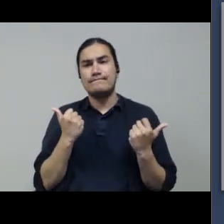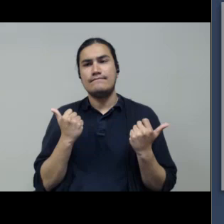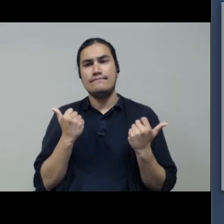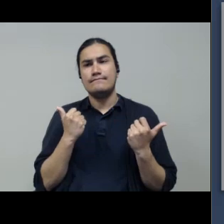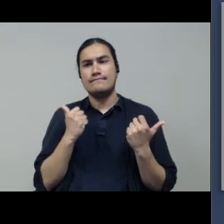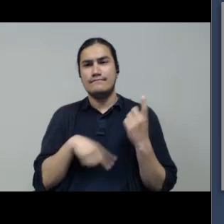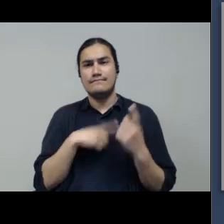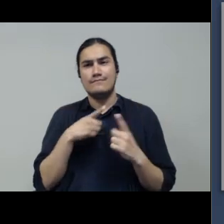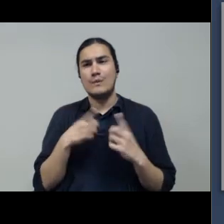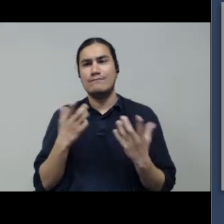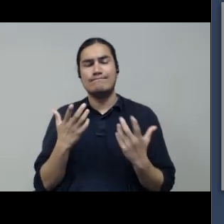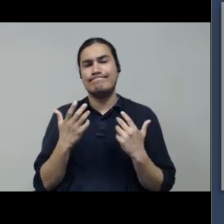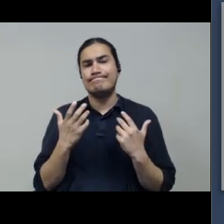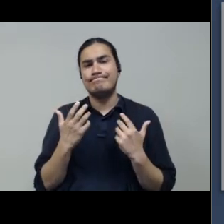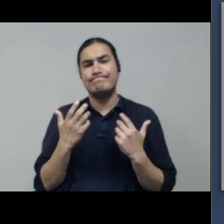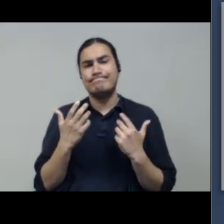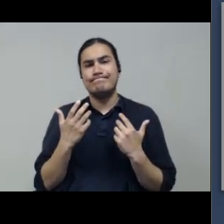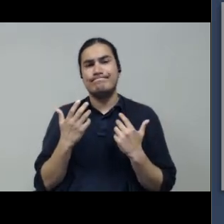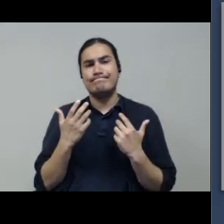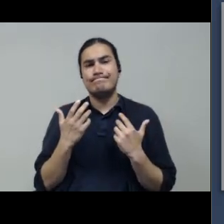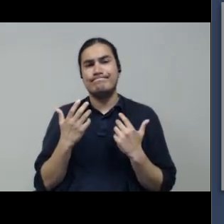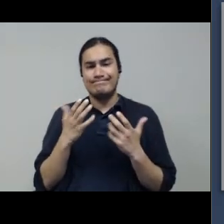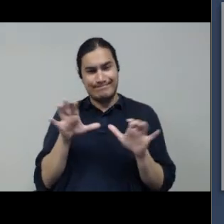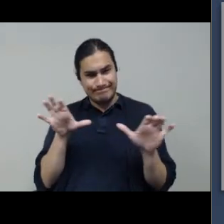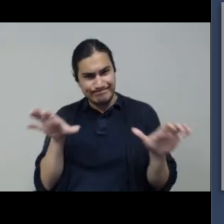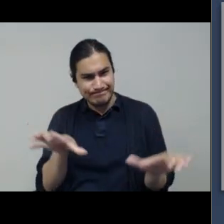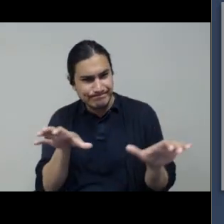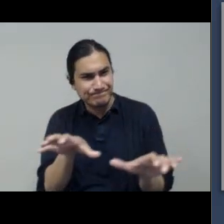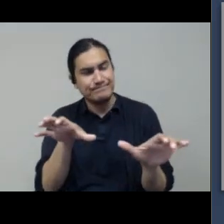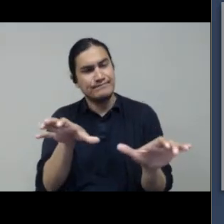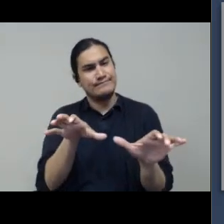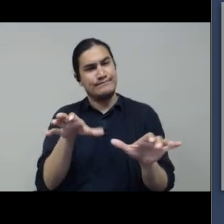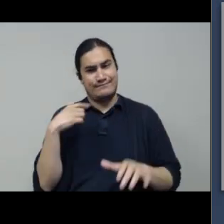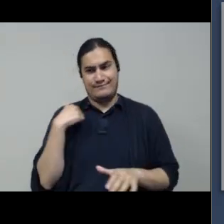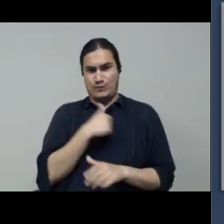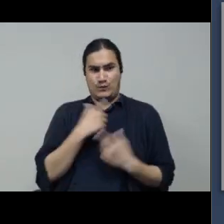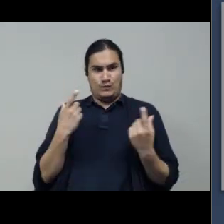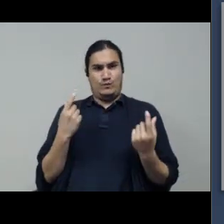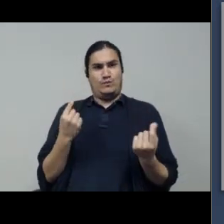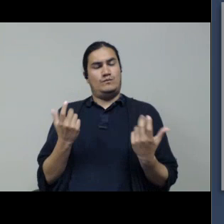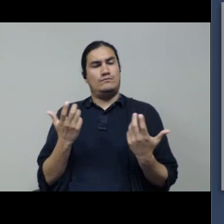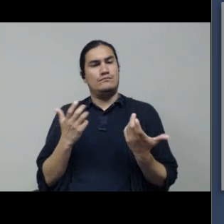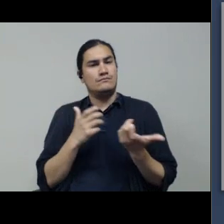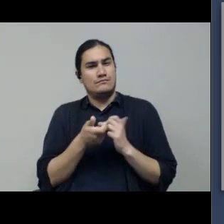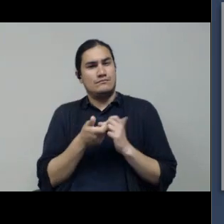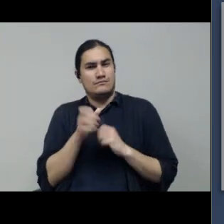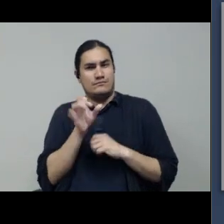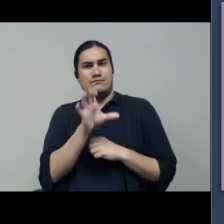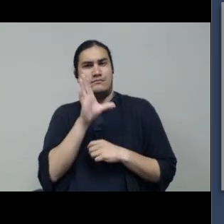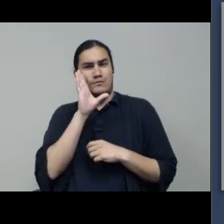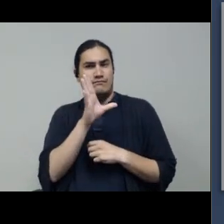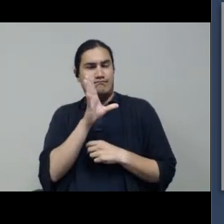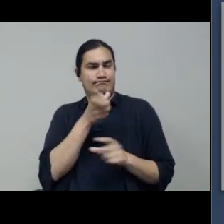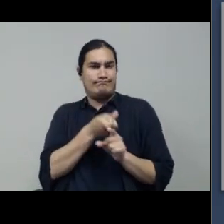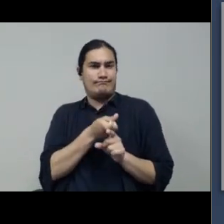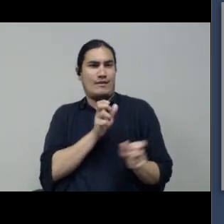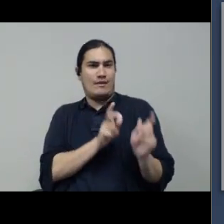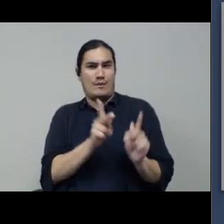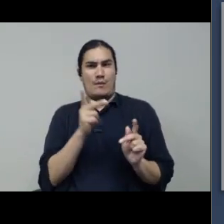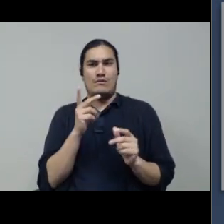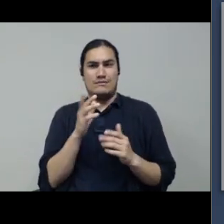about the actions that we take and how they affect people's lives on a